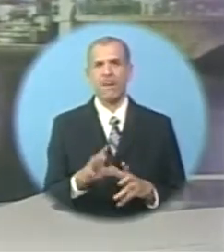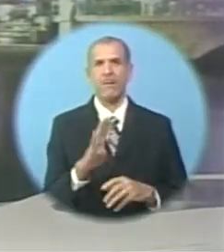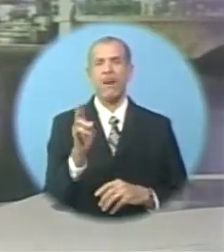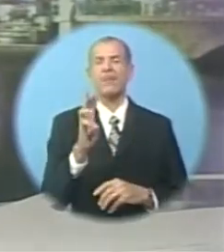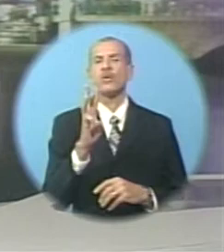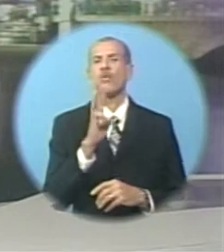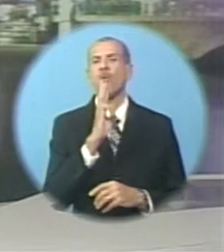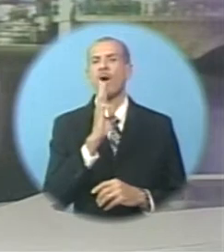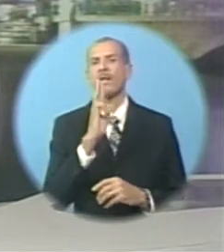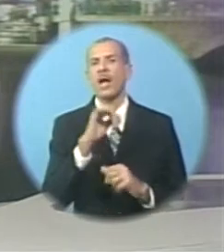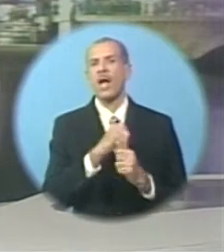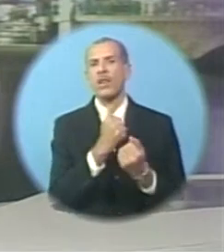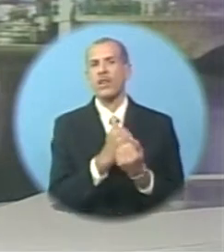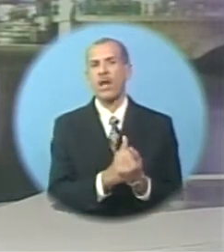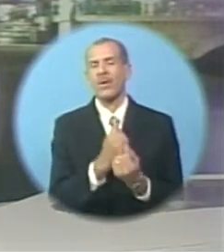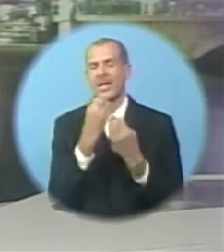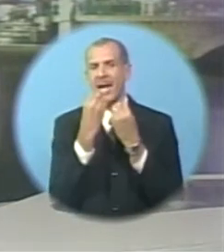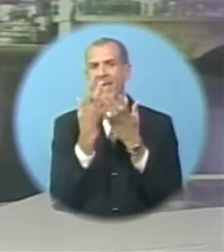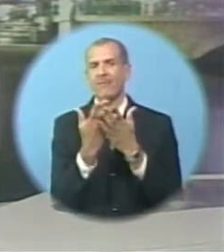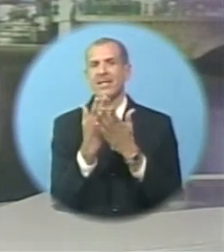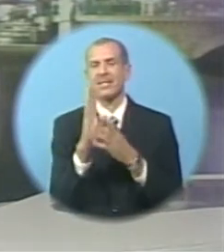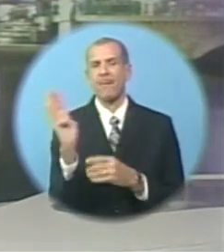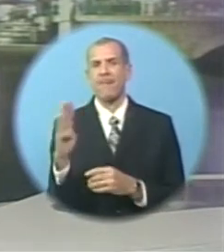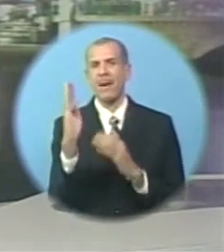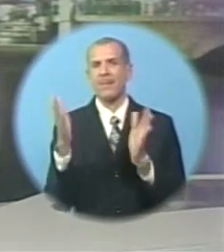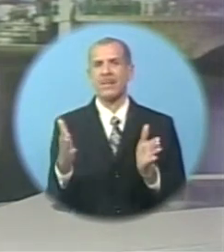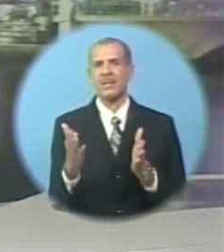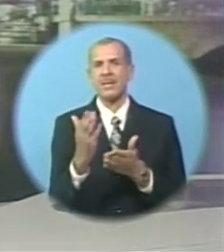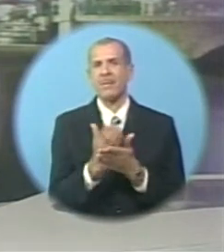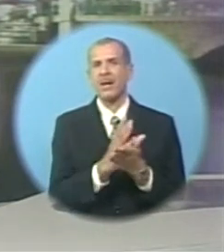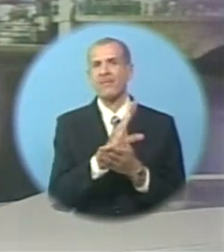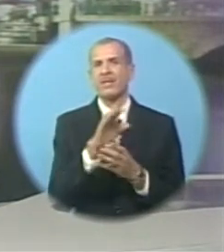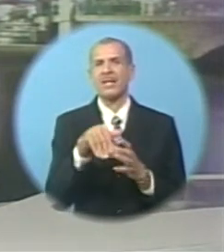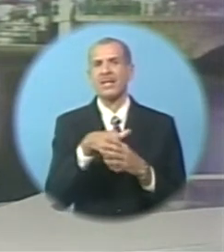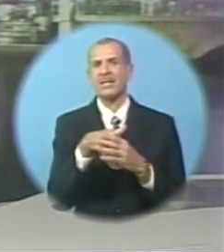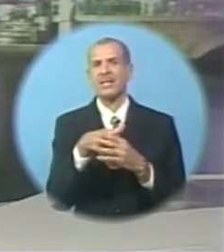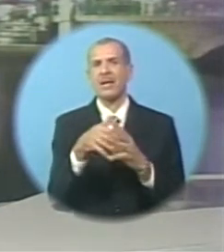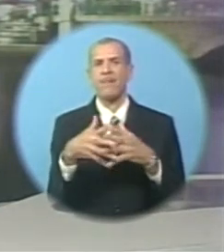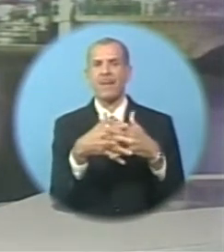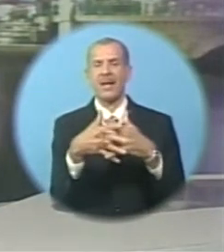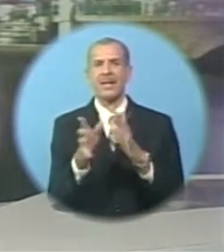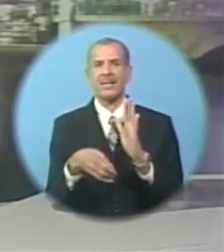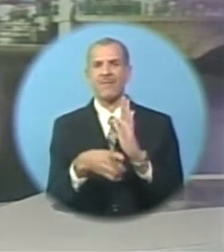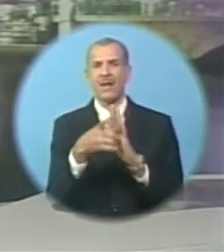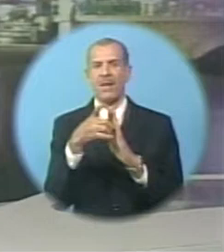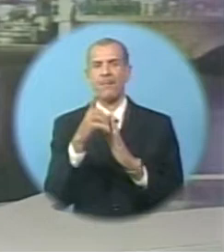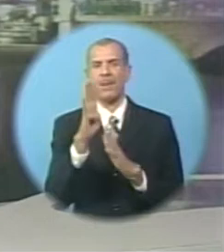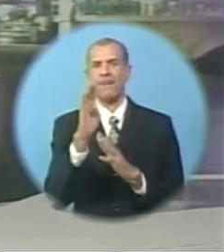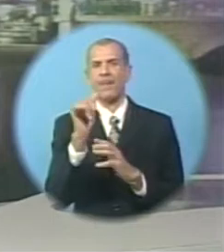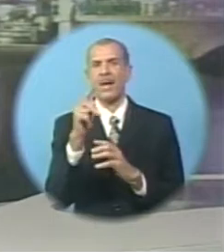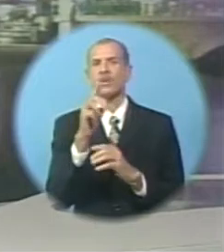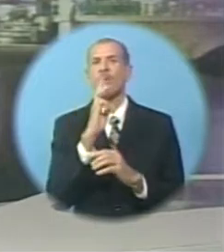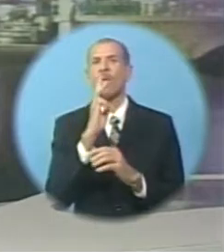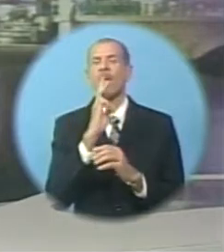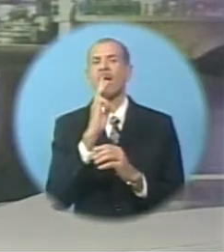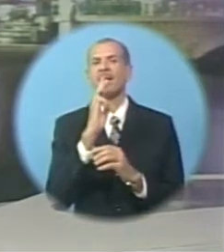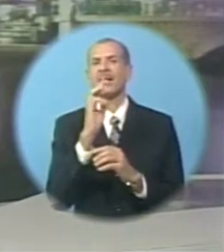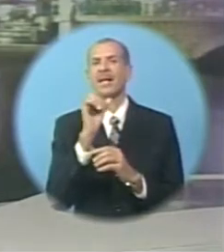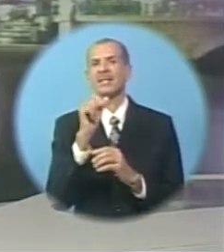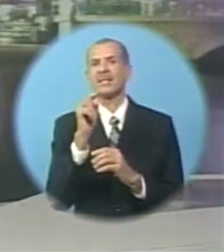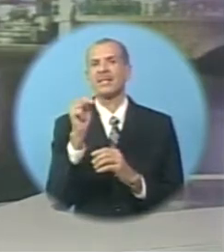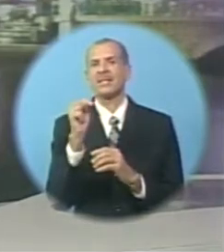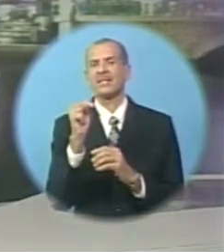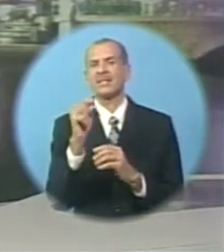Water Authority is advising Barbadians that as part of the Inter-American Development Bank's water sanitation systems upgrade project,